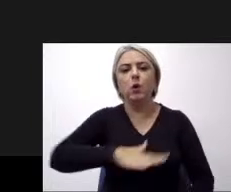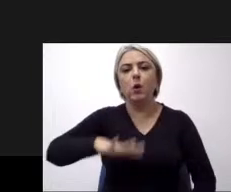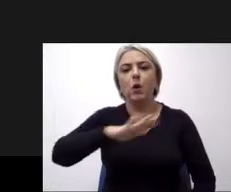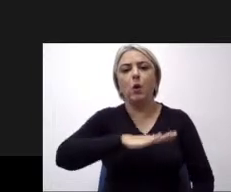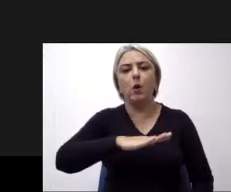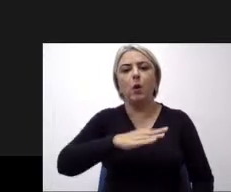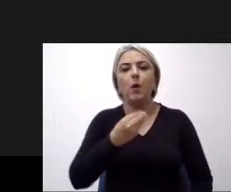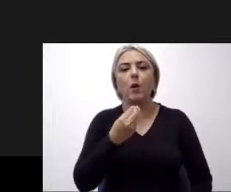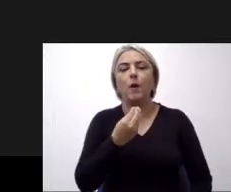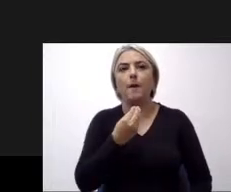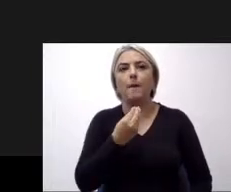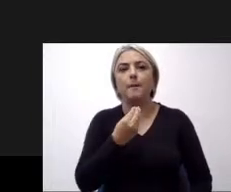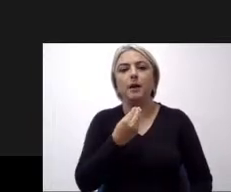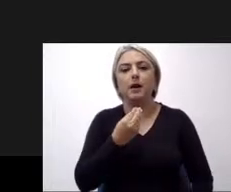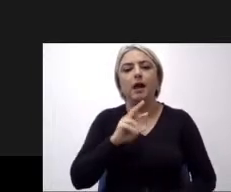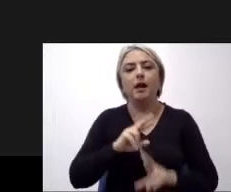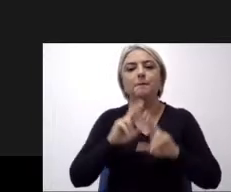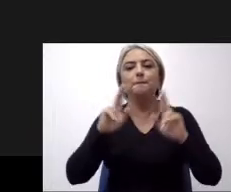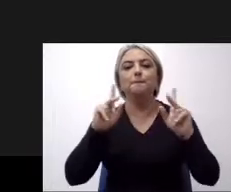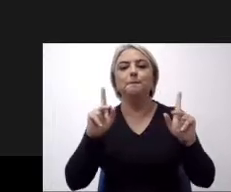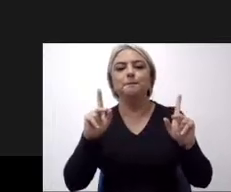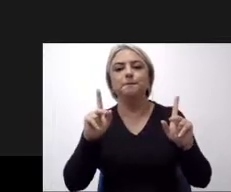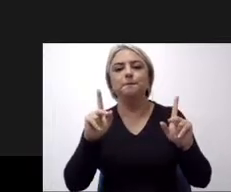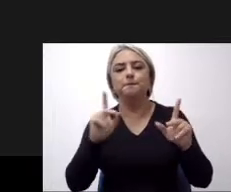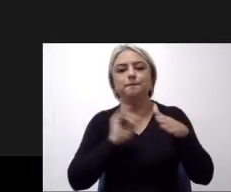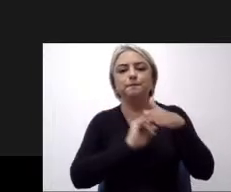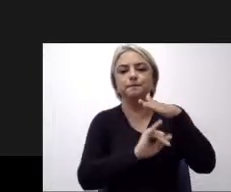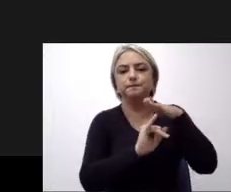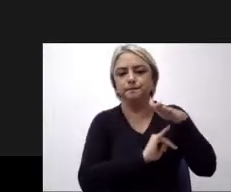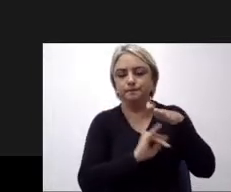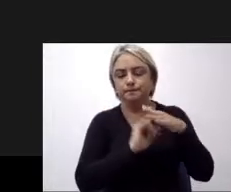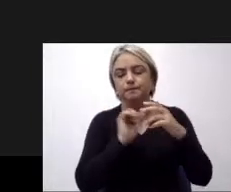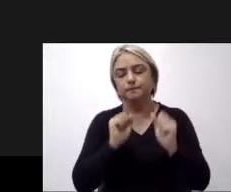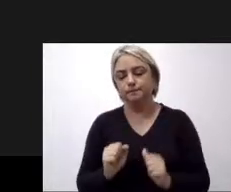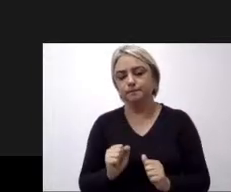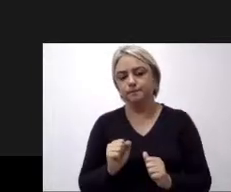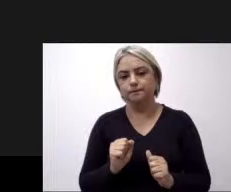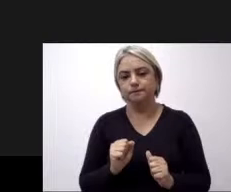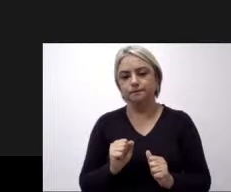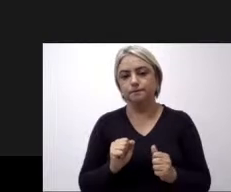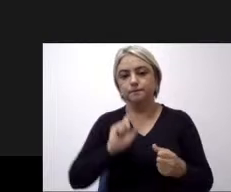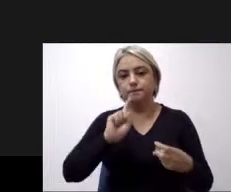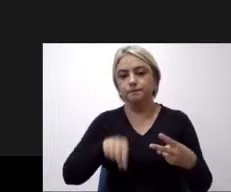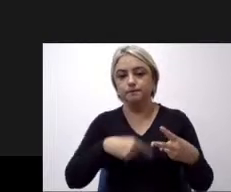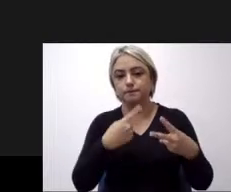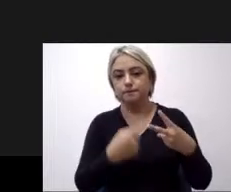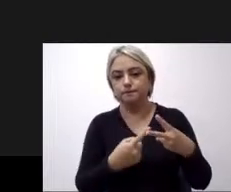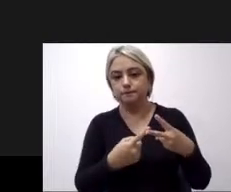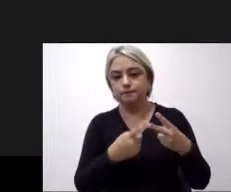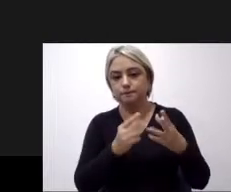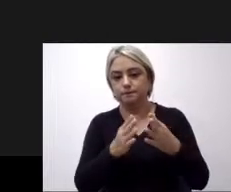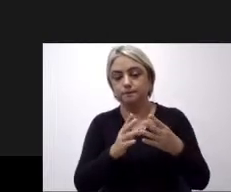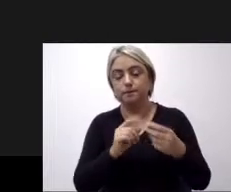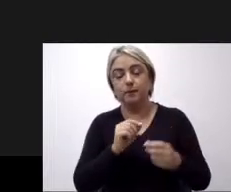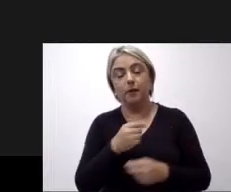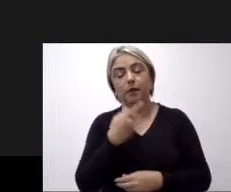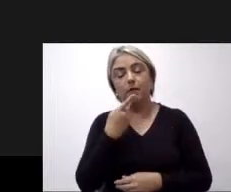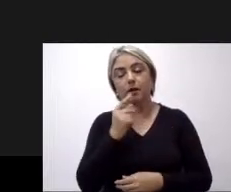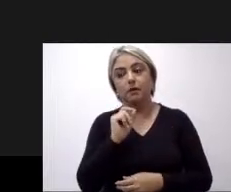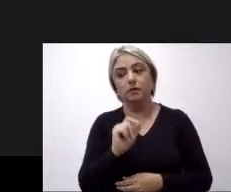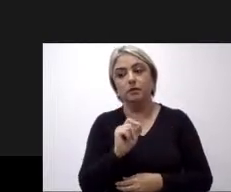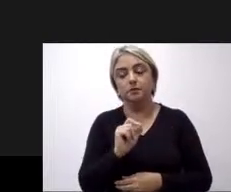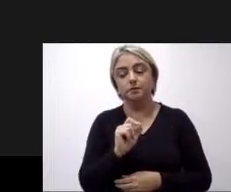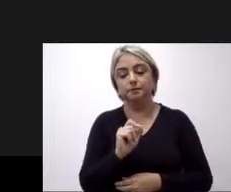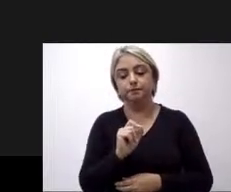I'm now coming to the second point of my second part, called Gender Policies are Private Policies or